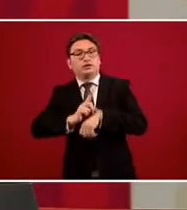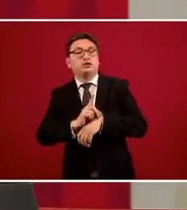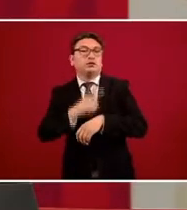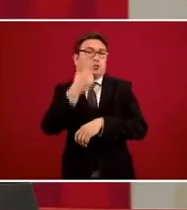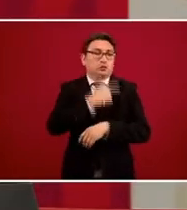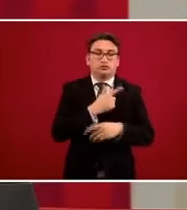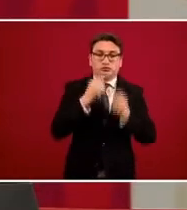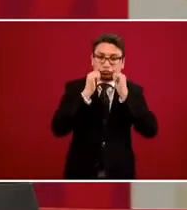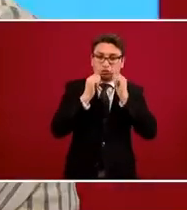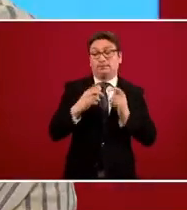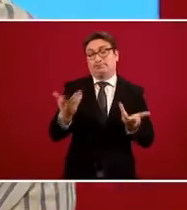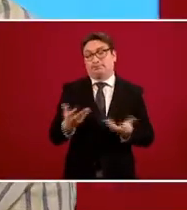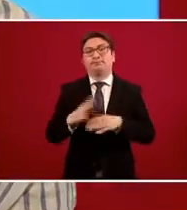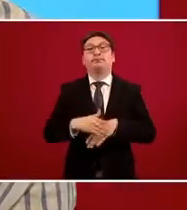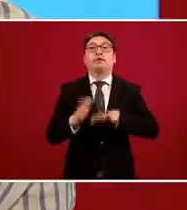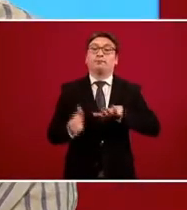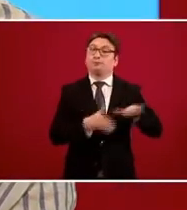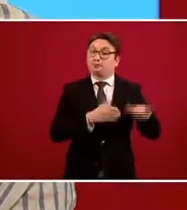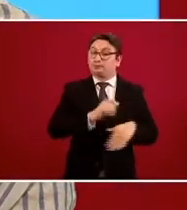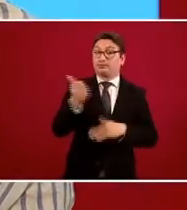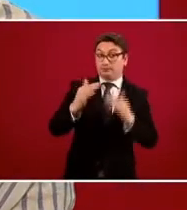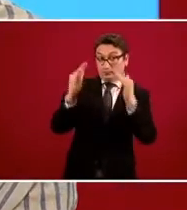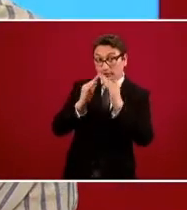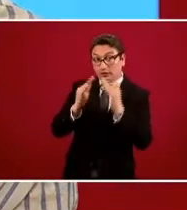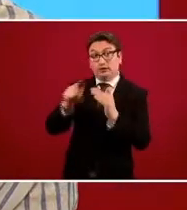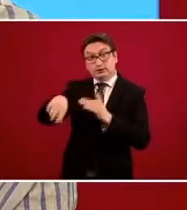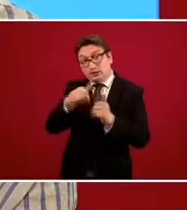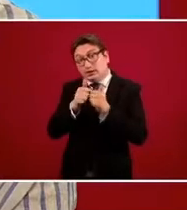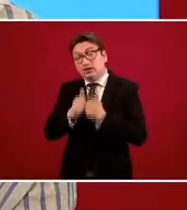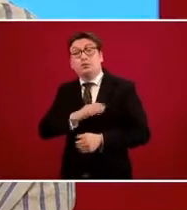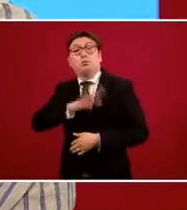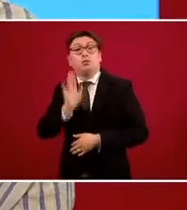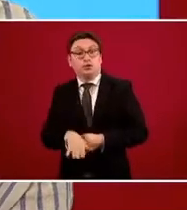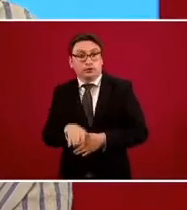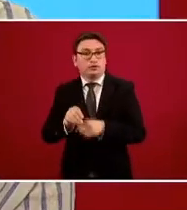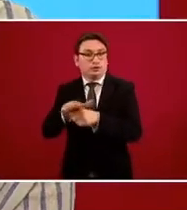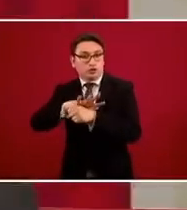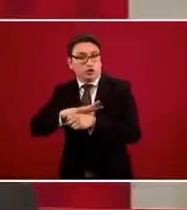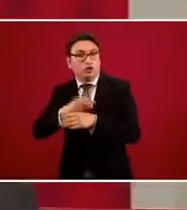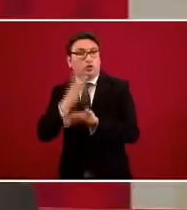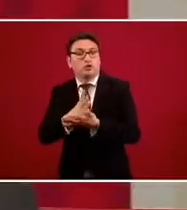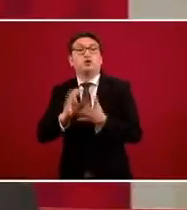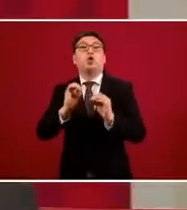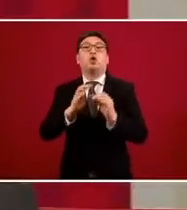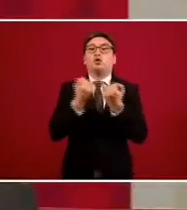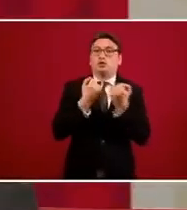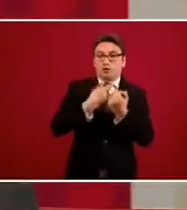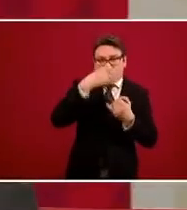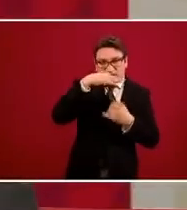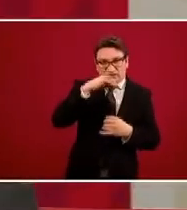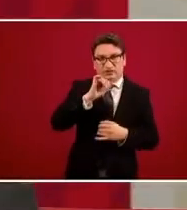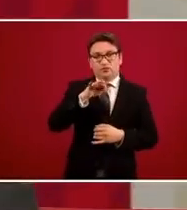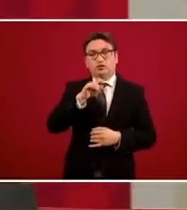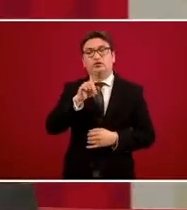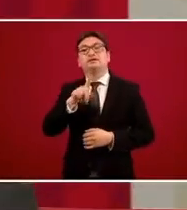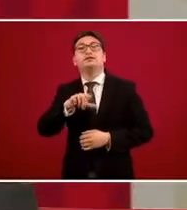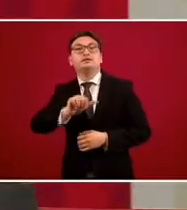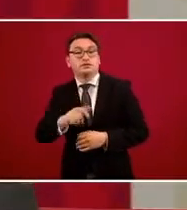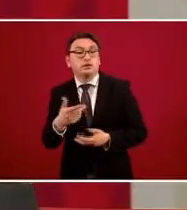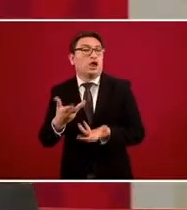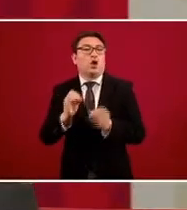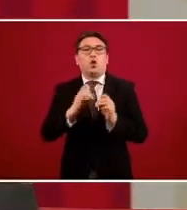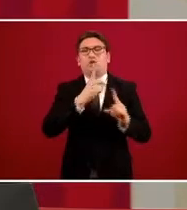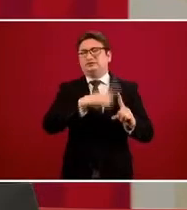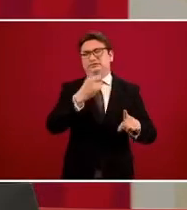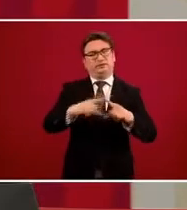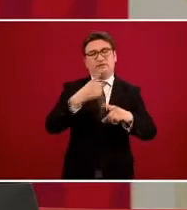emergency. And talking about the people who could die at their homes, this happens not only with COVID, it happens